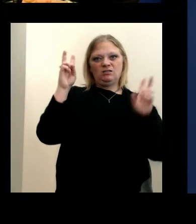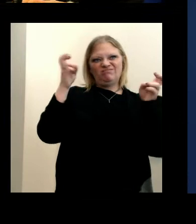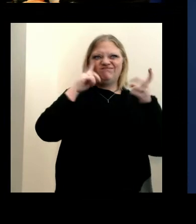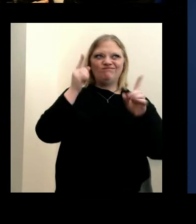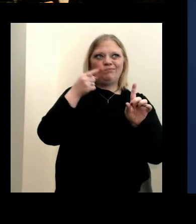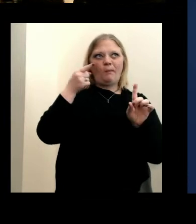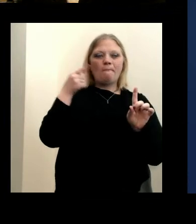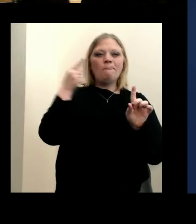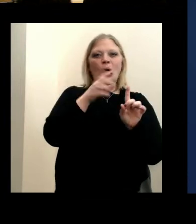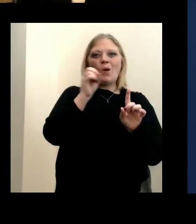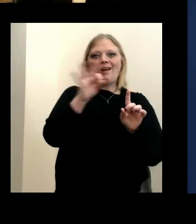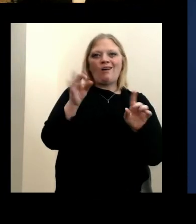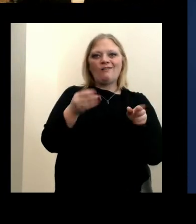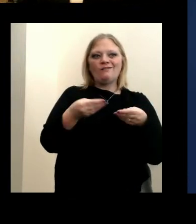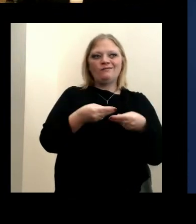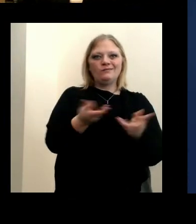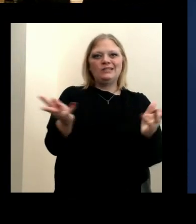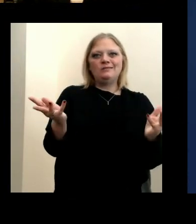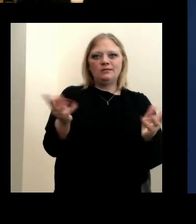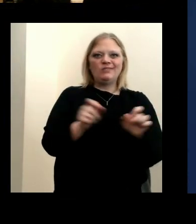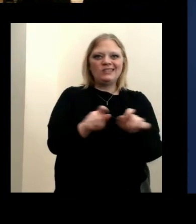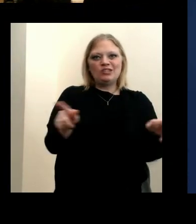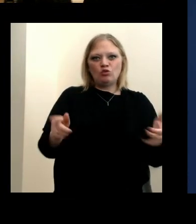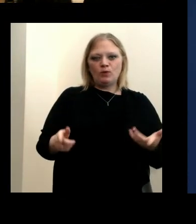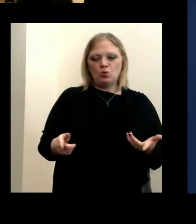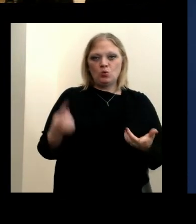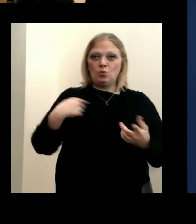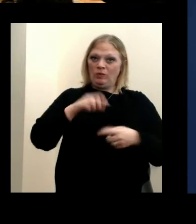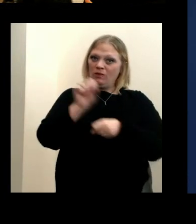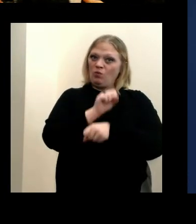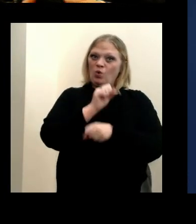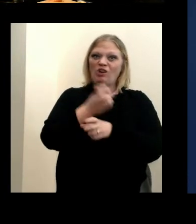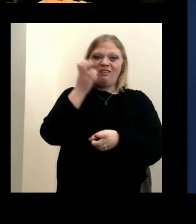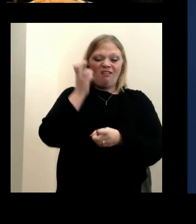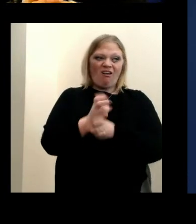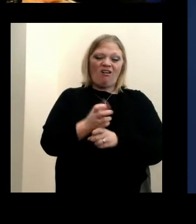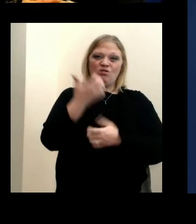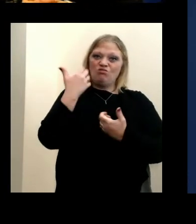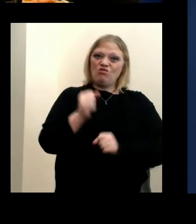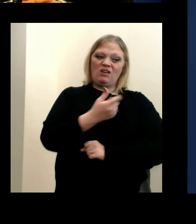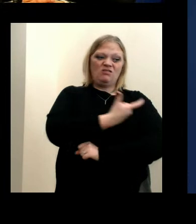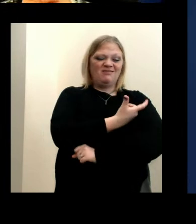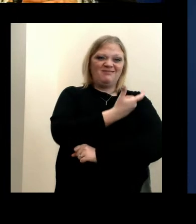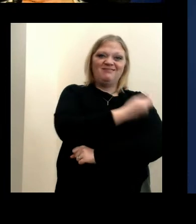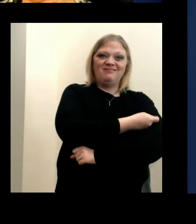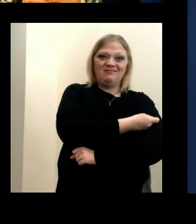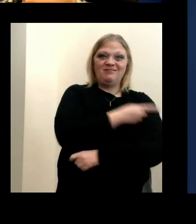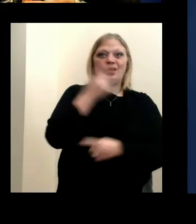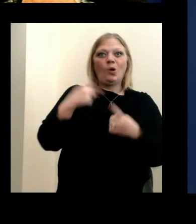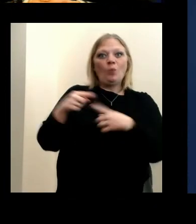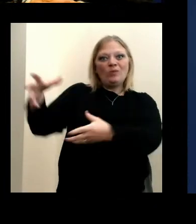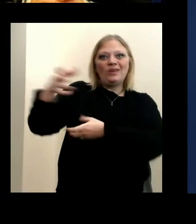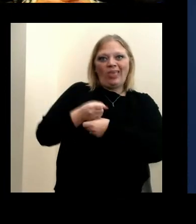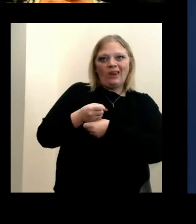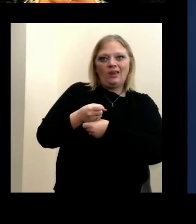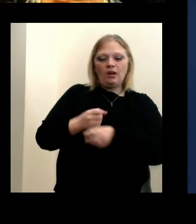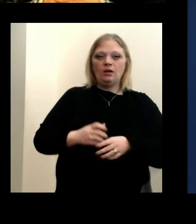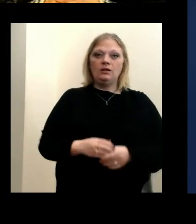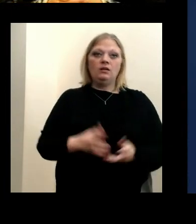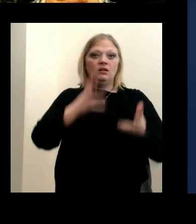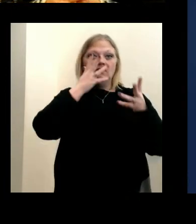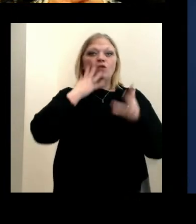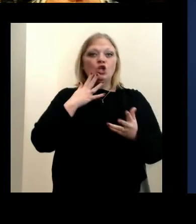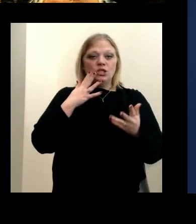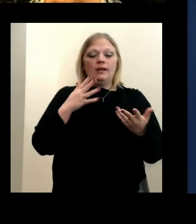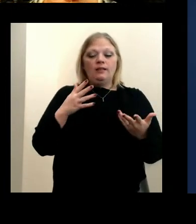January 4th. So we have been working hard to get shots in arms as we are given a supply. So unfortunately, we've